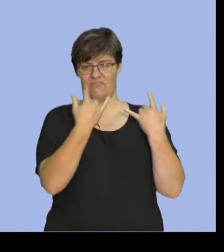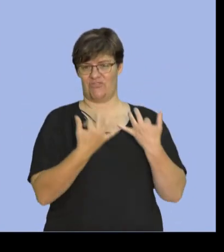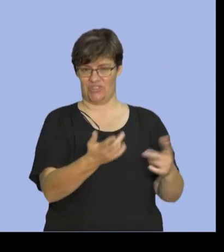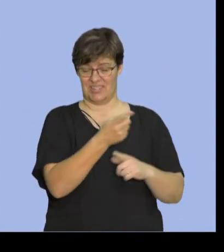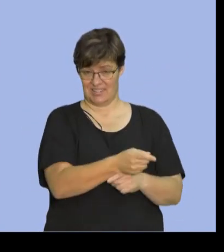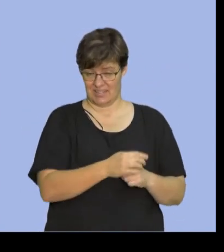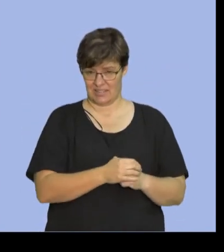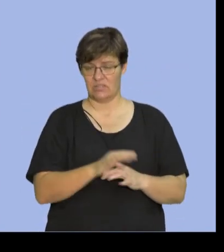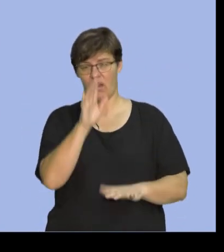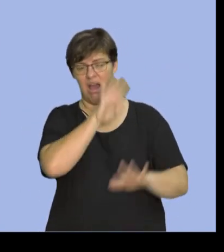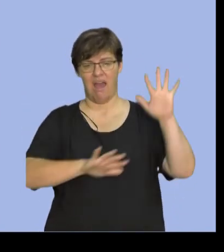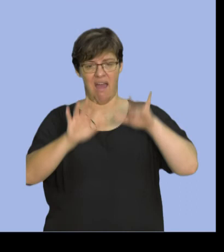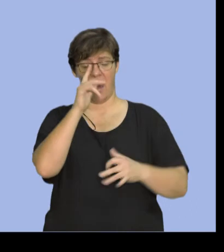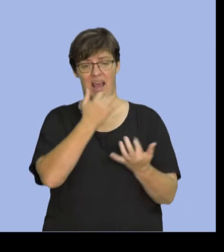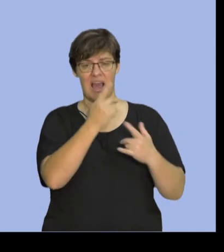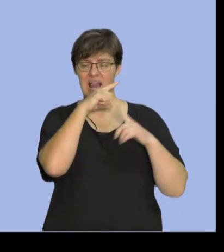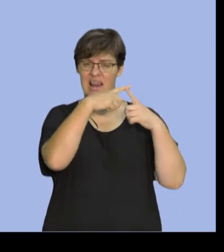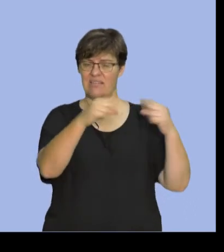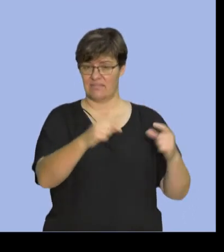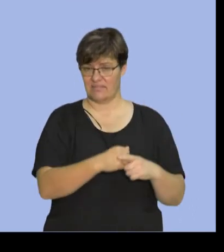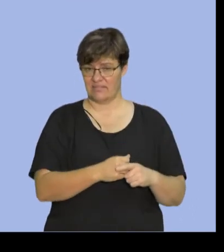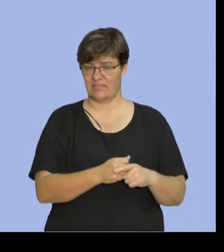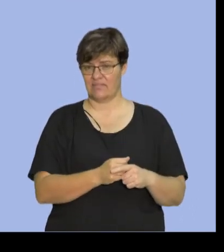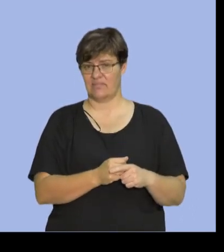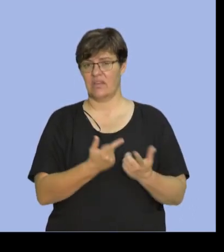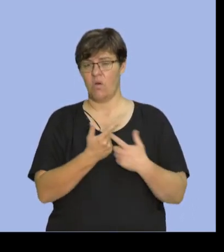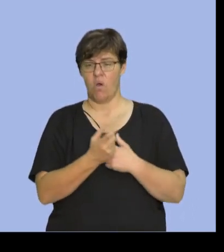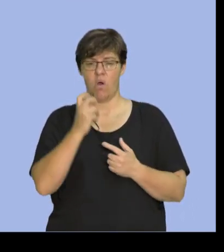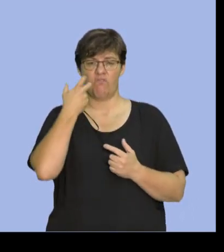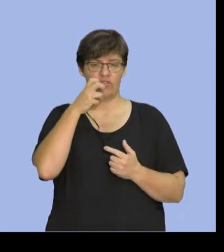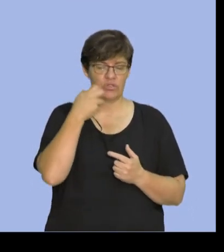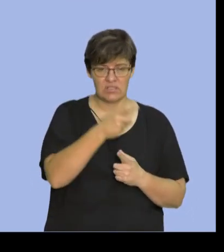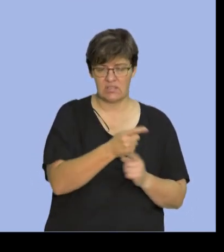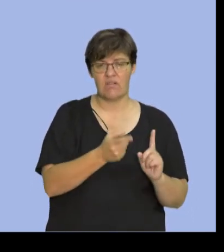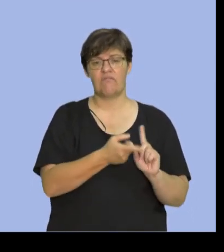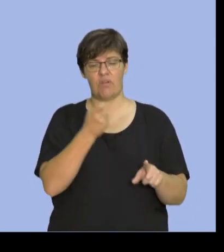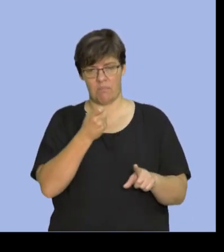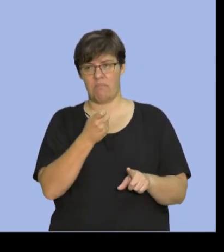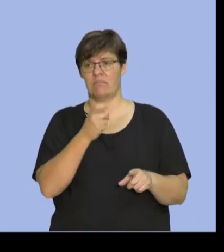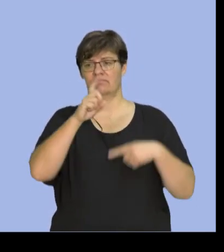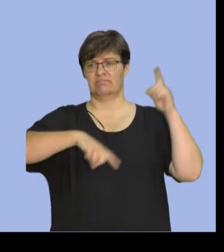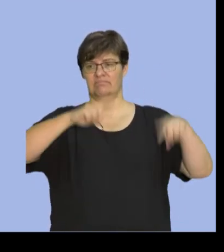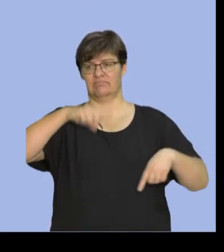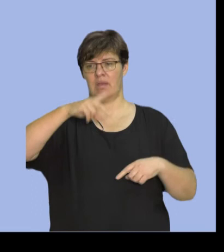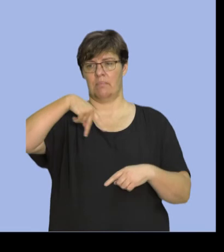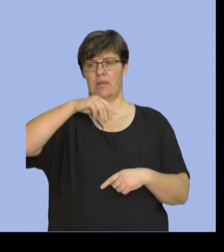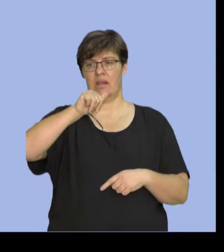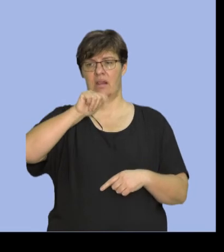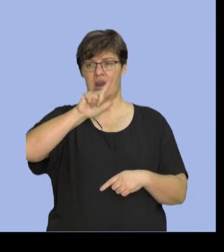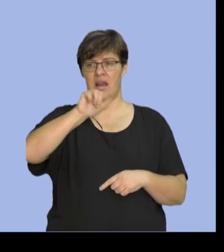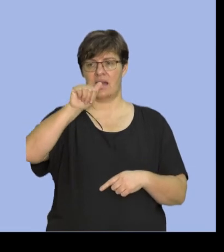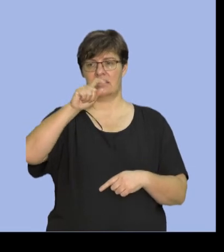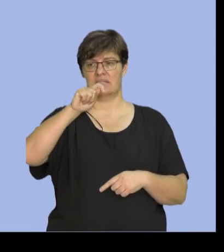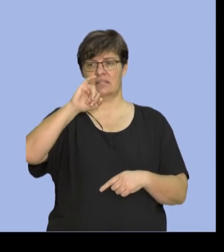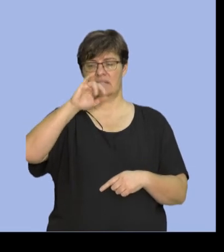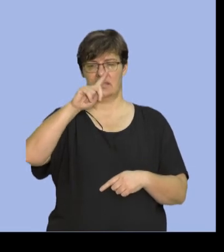various colors that you see in the leaves and in the color of the fruit comes from the different types of plastids. A plant cell